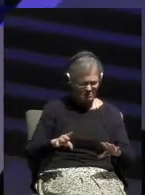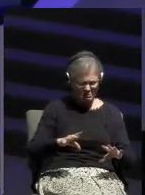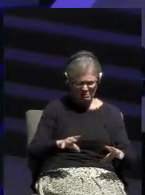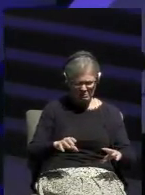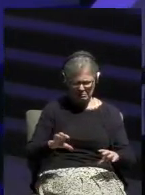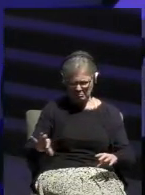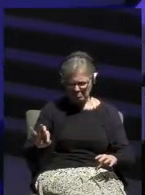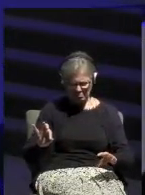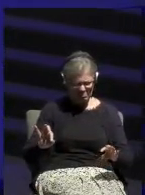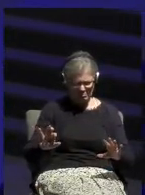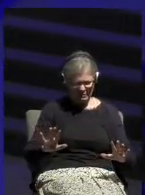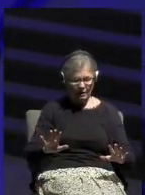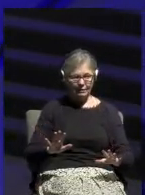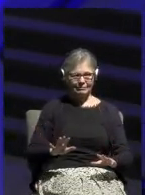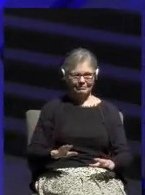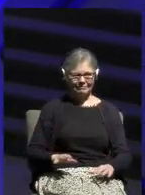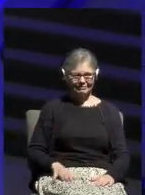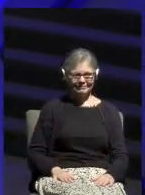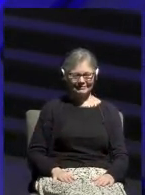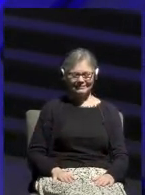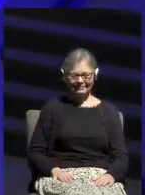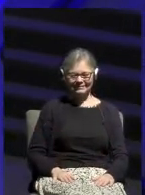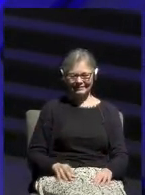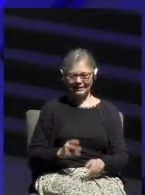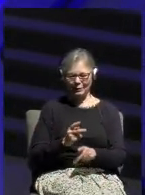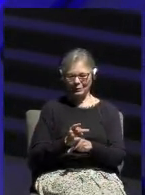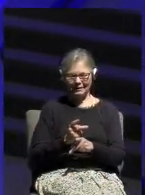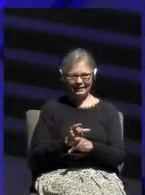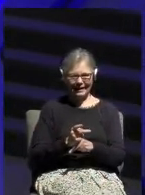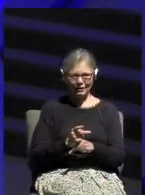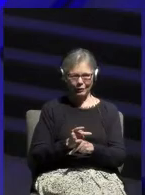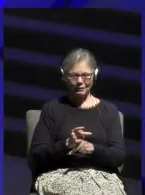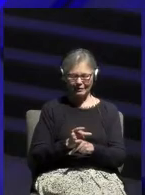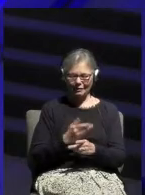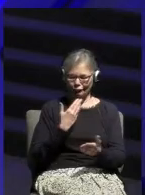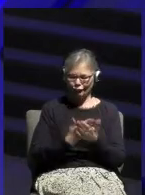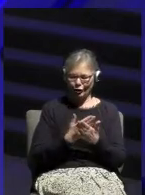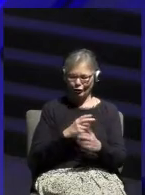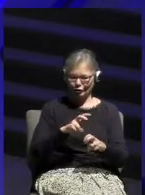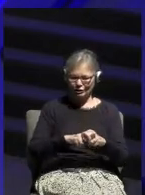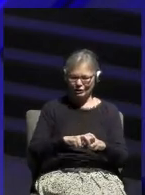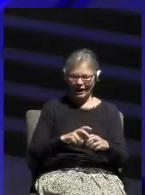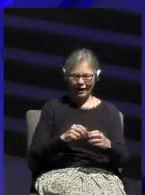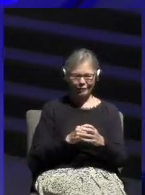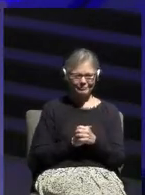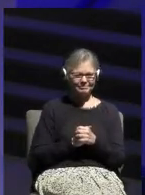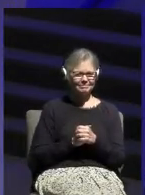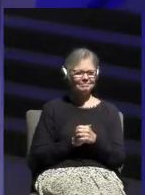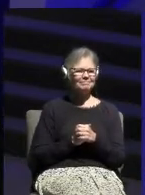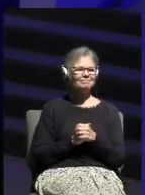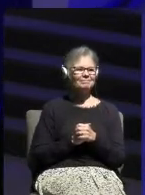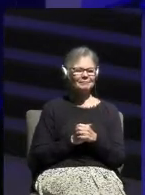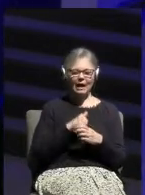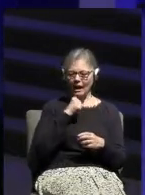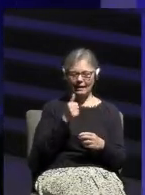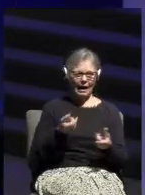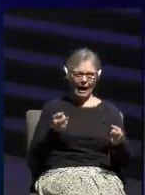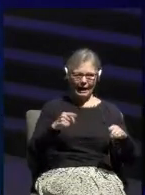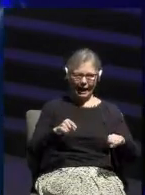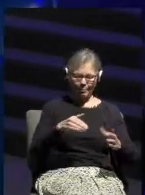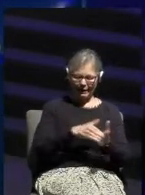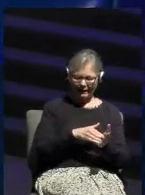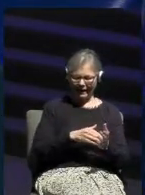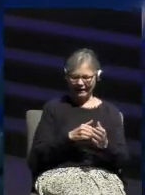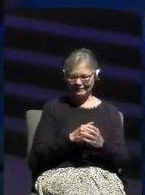that. I mean, we would chow out every chair there was in wherever we were. We weren't going to have that